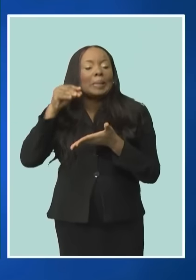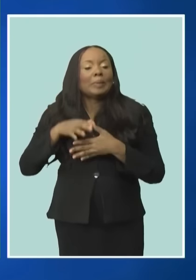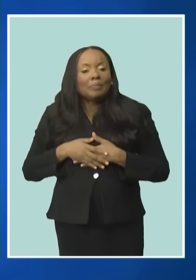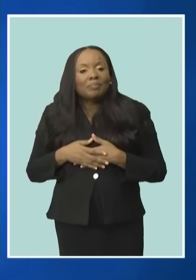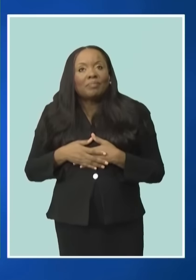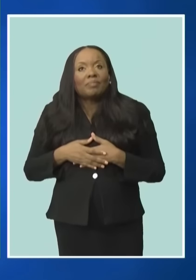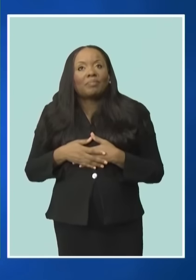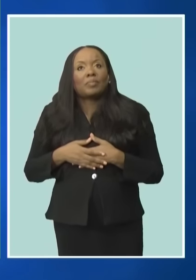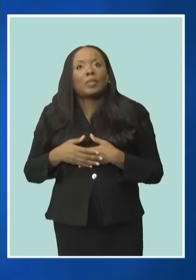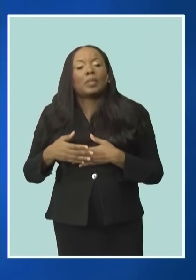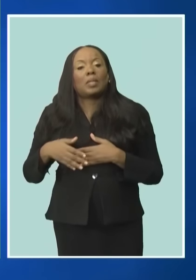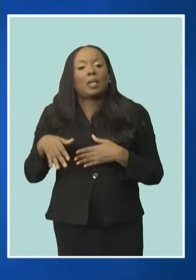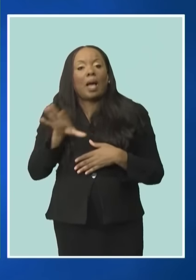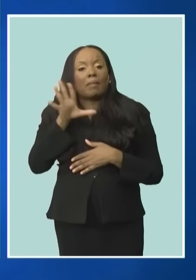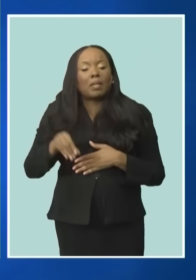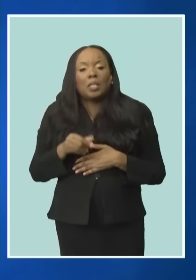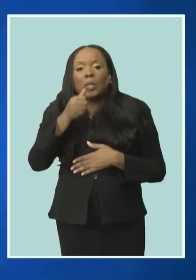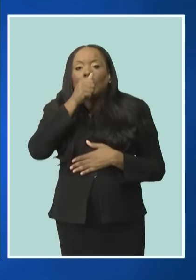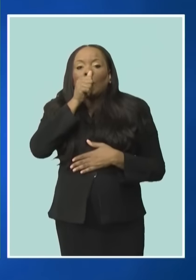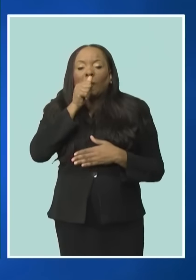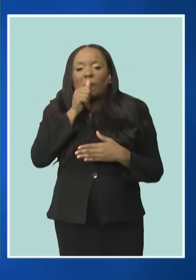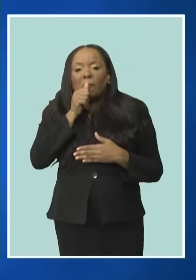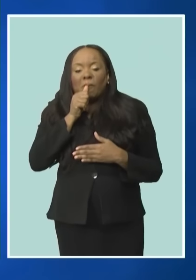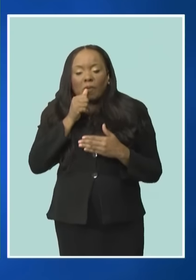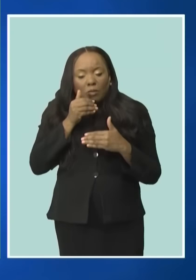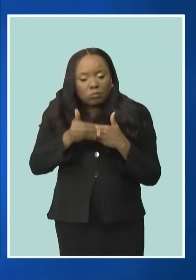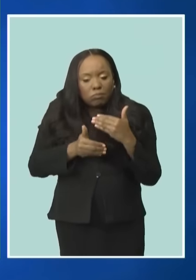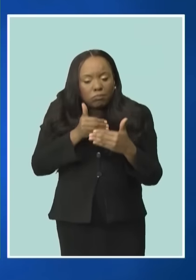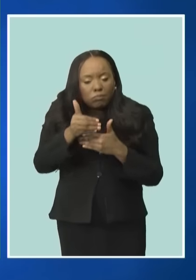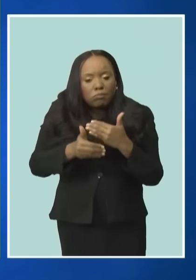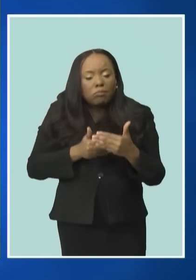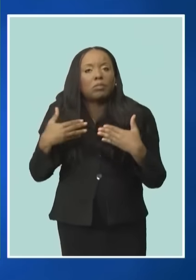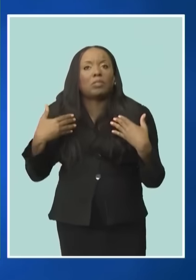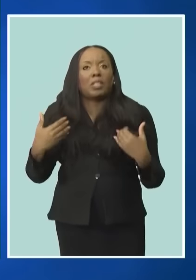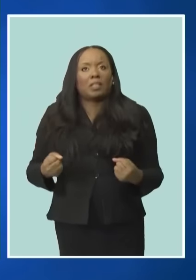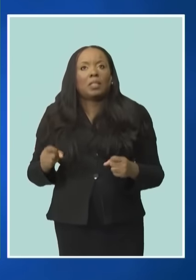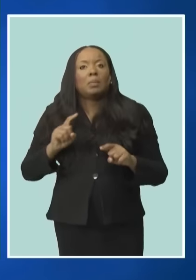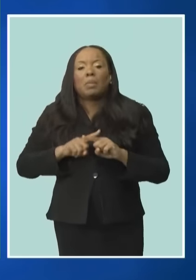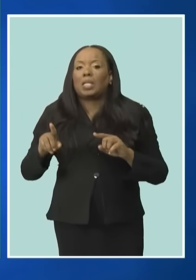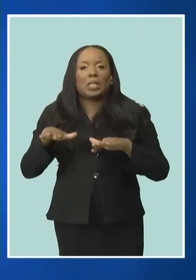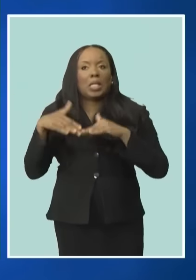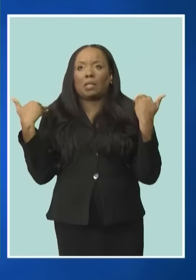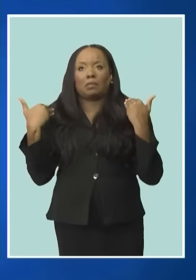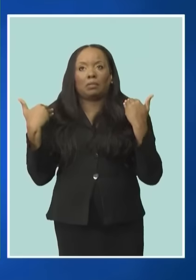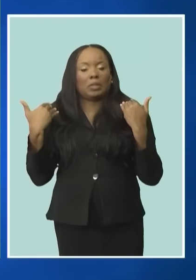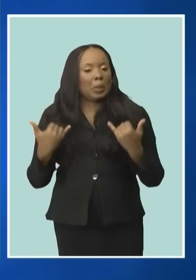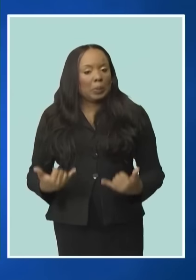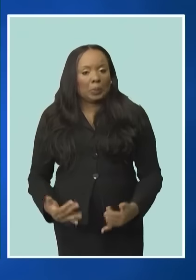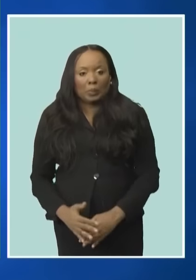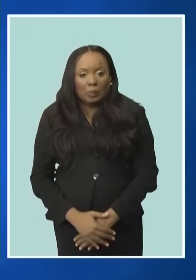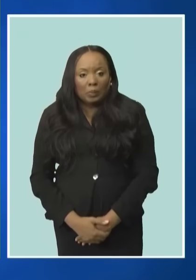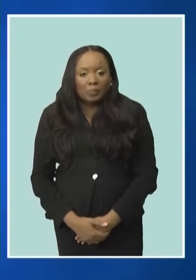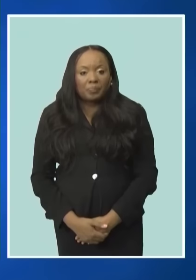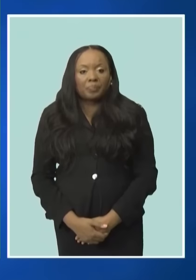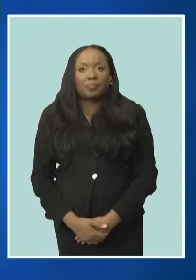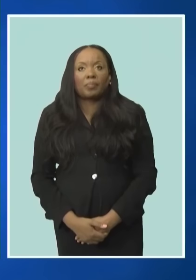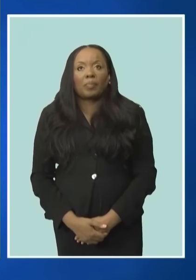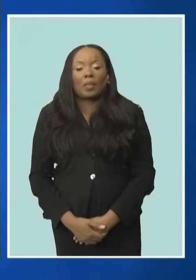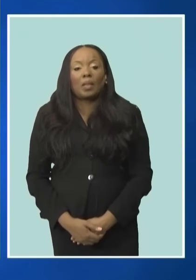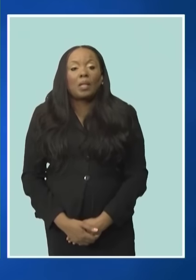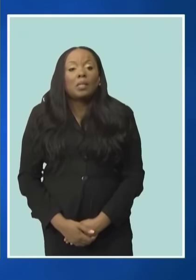We learn resilience, we learn strength, we learn patience, but enough is enough. High Commissioner